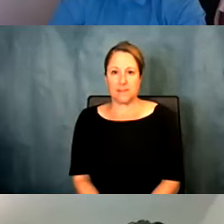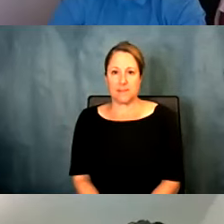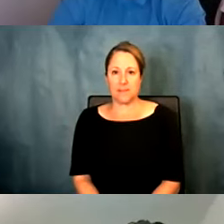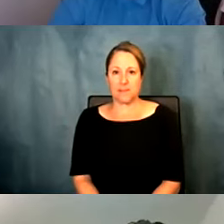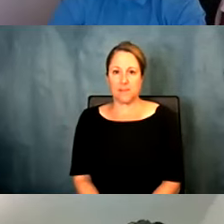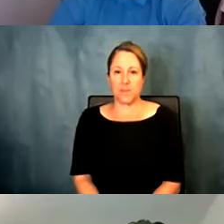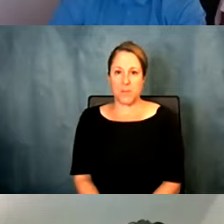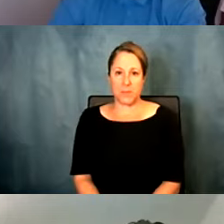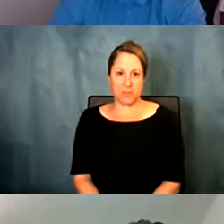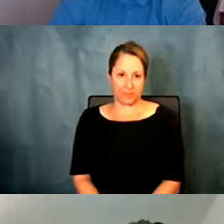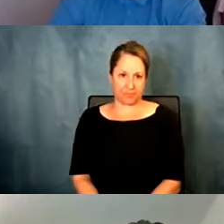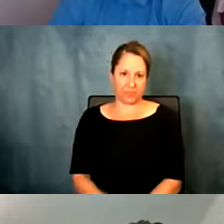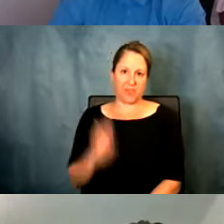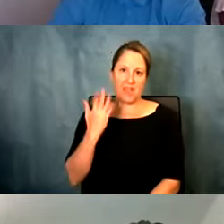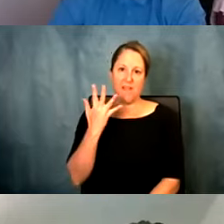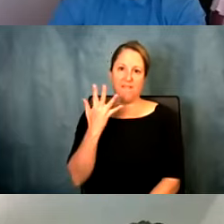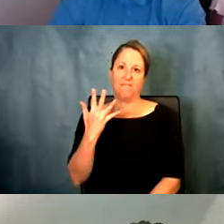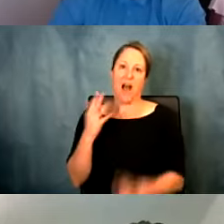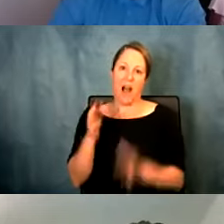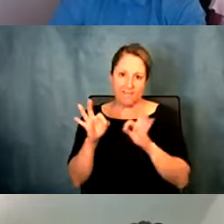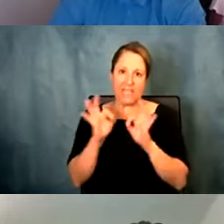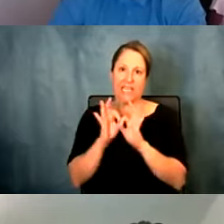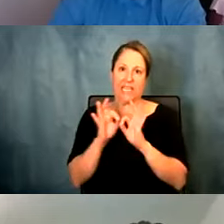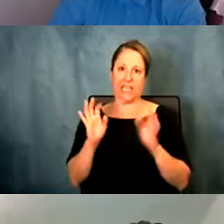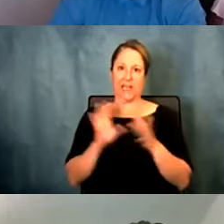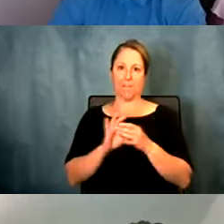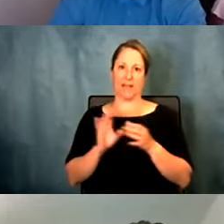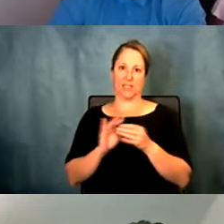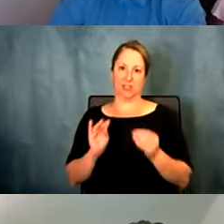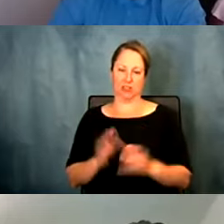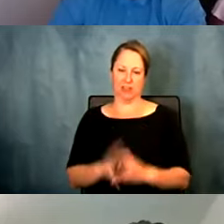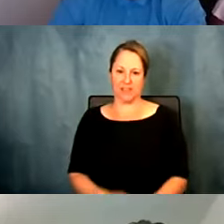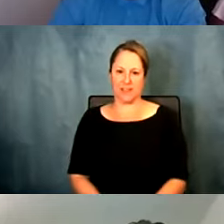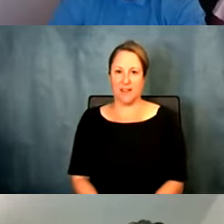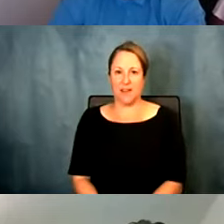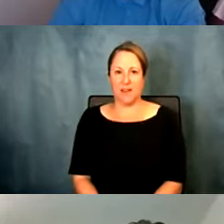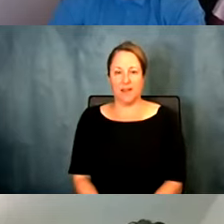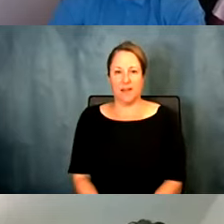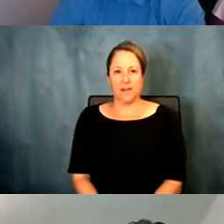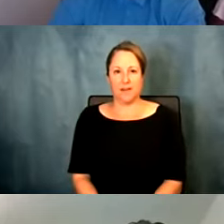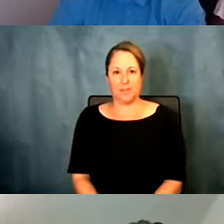So 5 key messages, getting into how do we do this. Next slide.